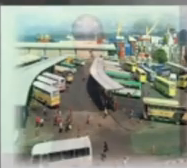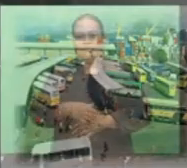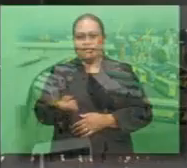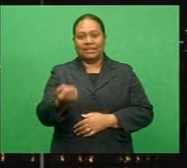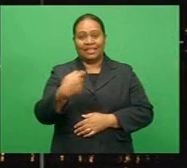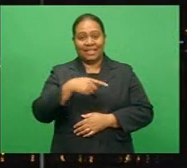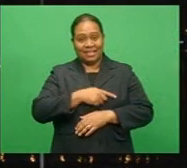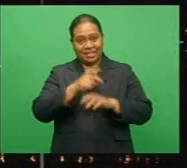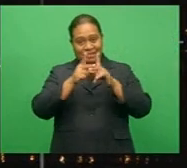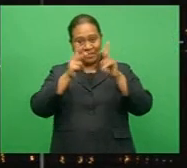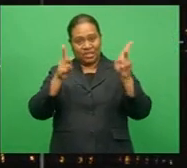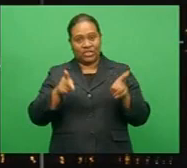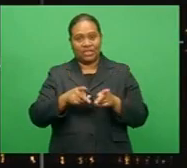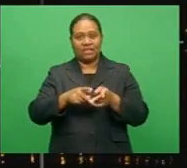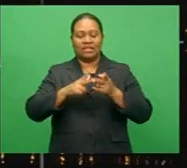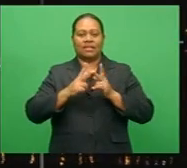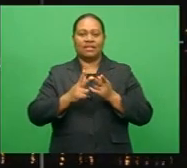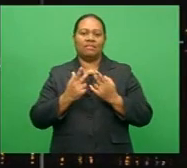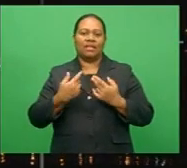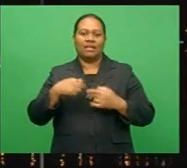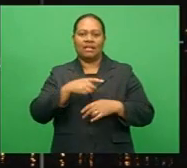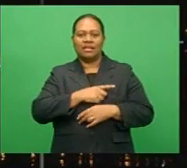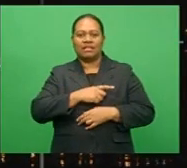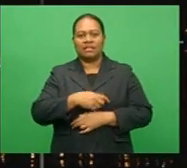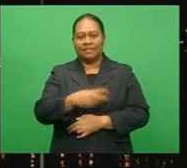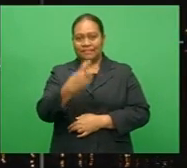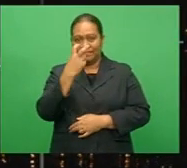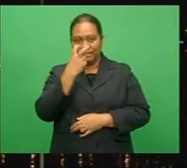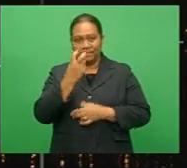sure to send us newsworthy pictures and videos on email